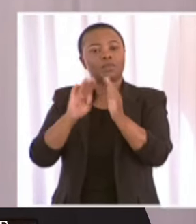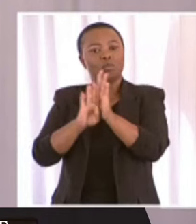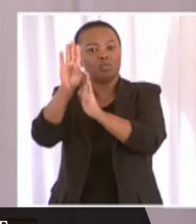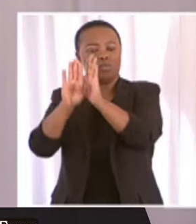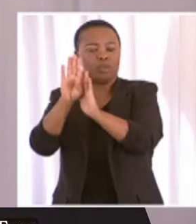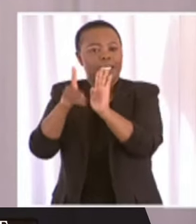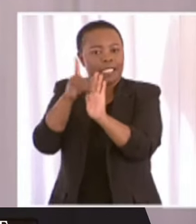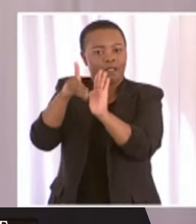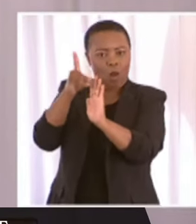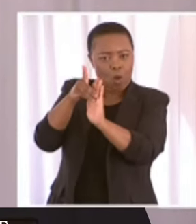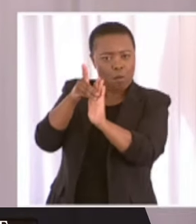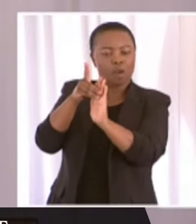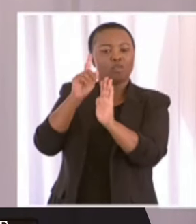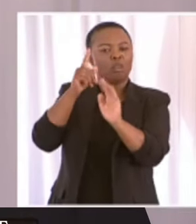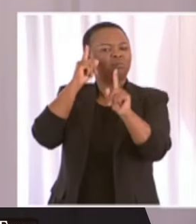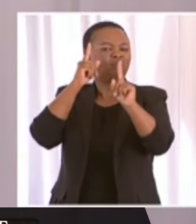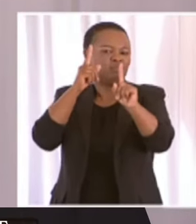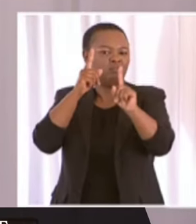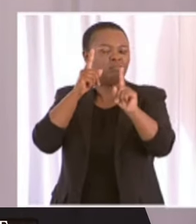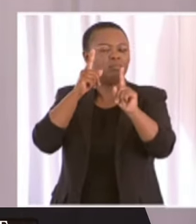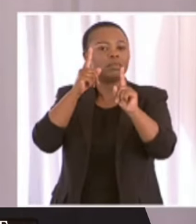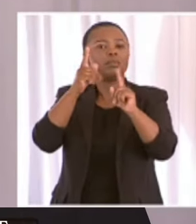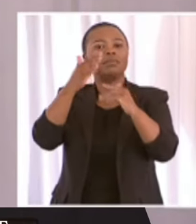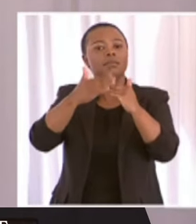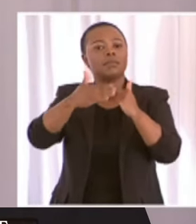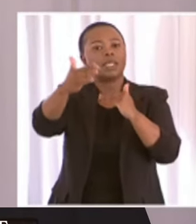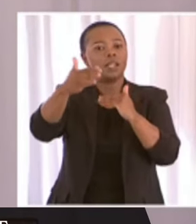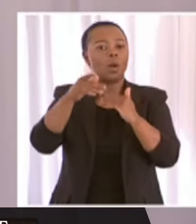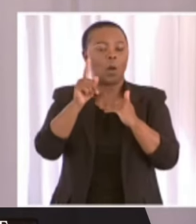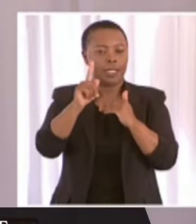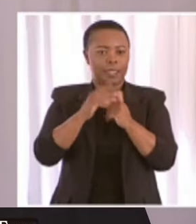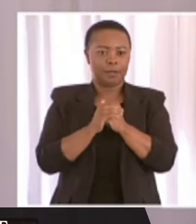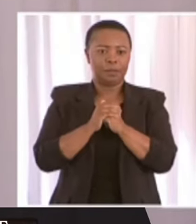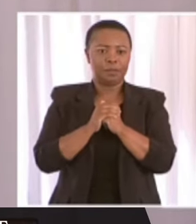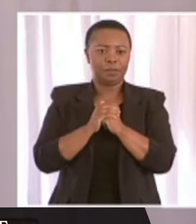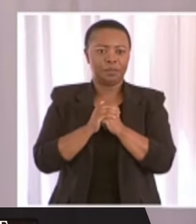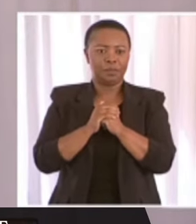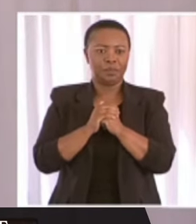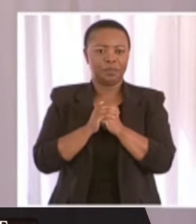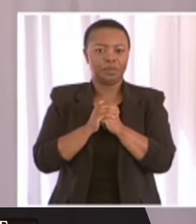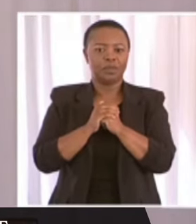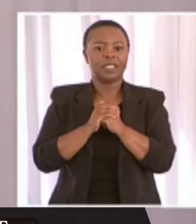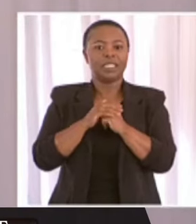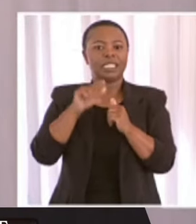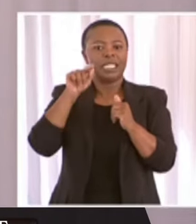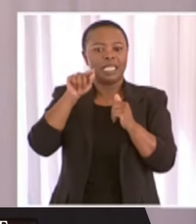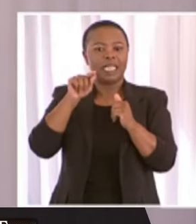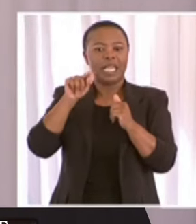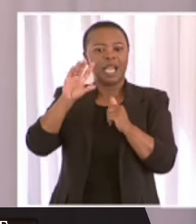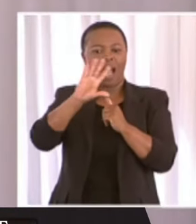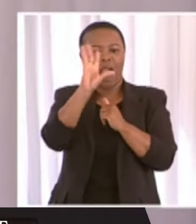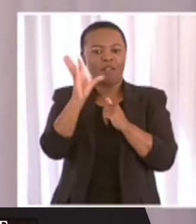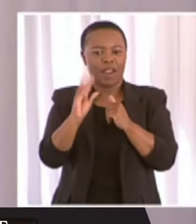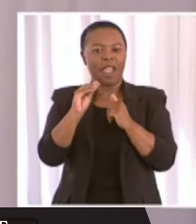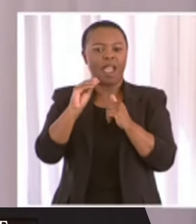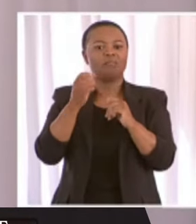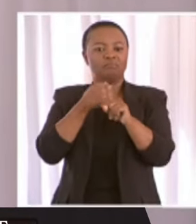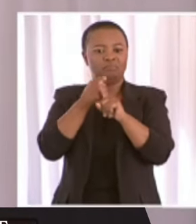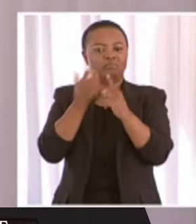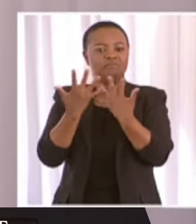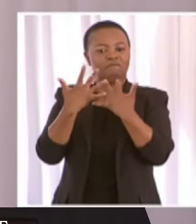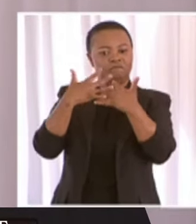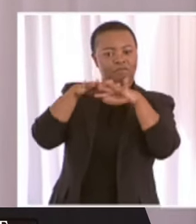say, our destiny is inextricably interwoven with that of the African continent and its people.